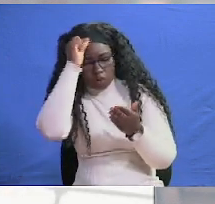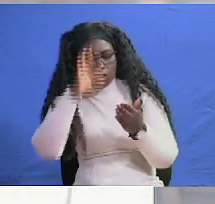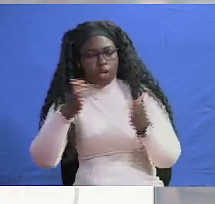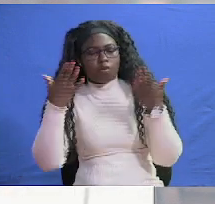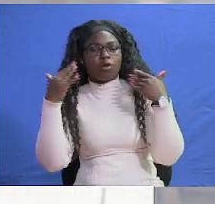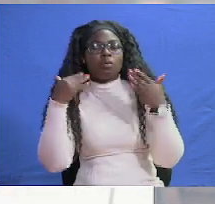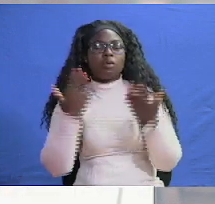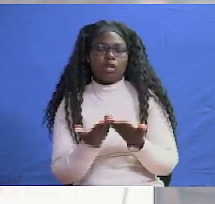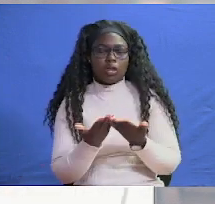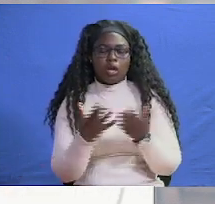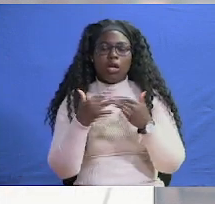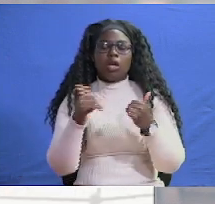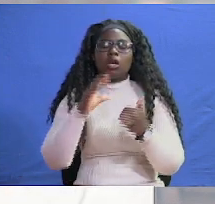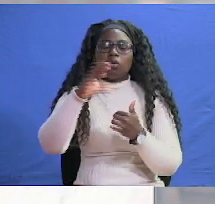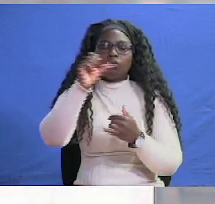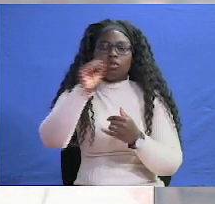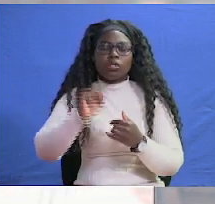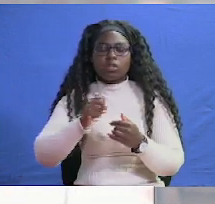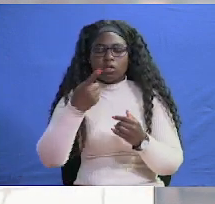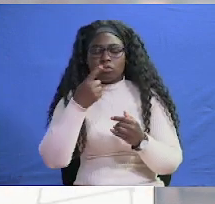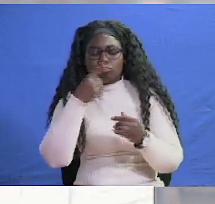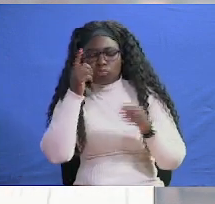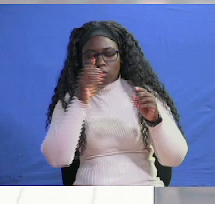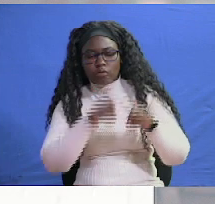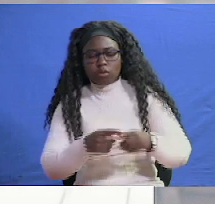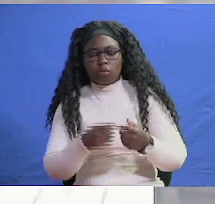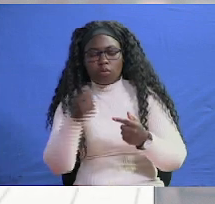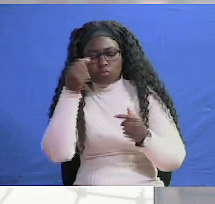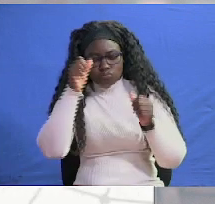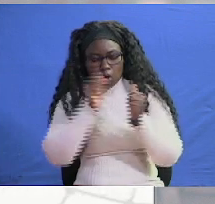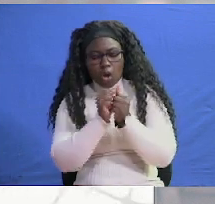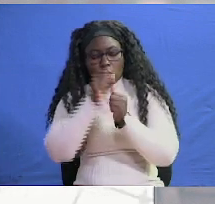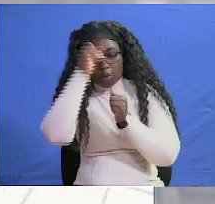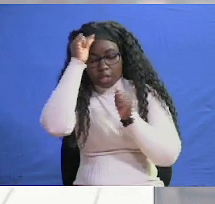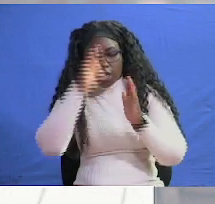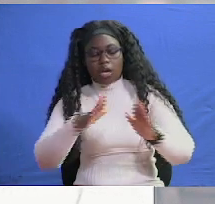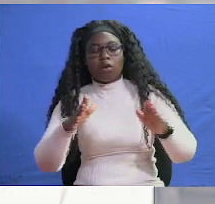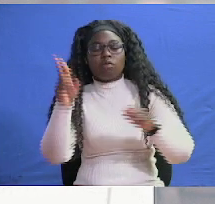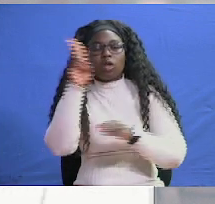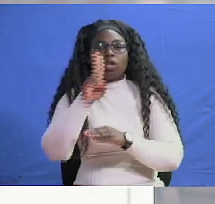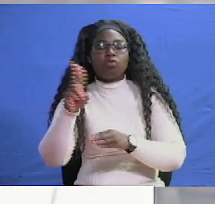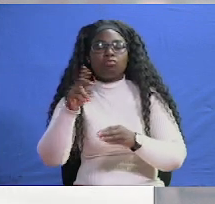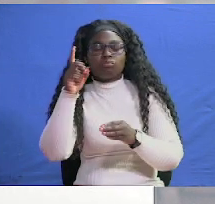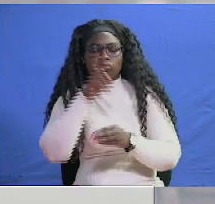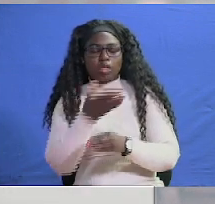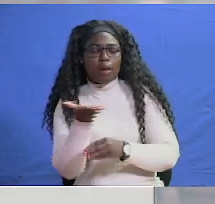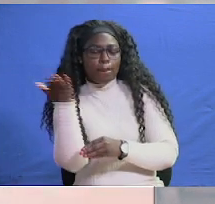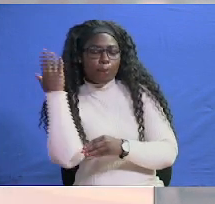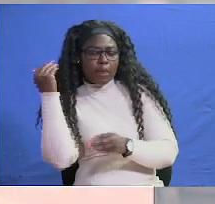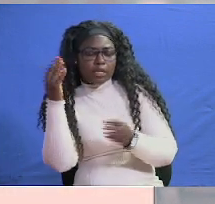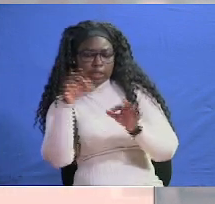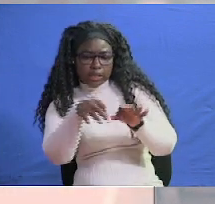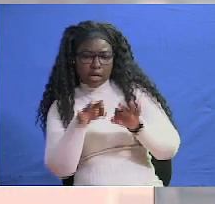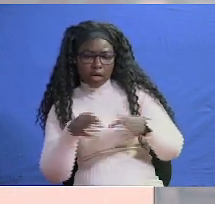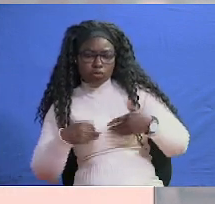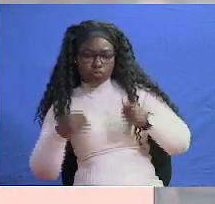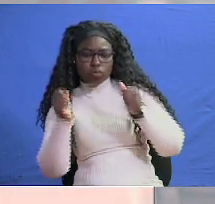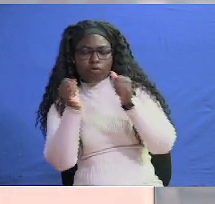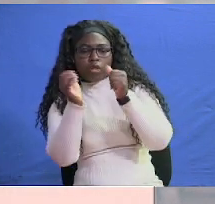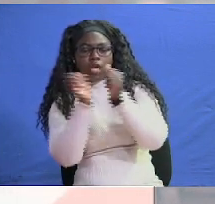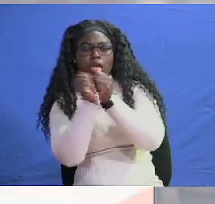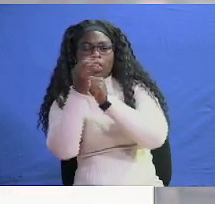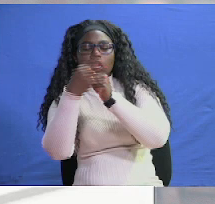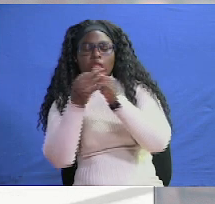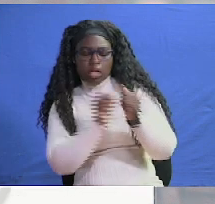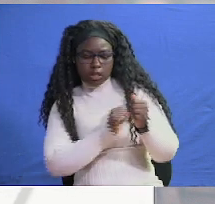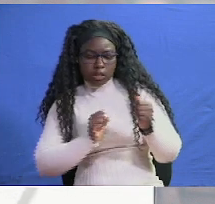Mwangaza. CS Kuria, who has sided with the embattled governor, used his X account to list some 13 senators who